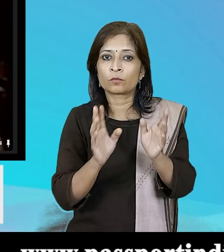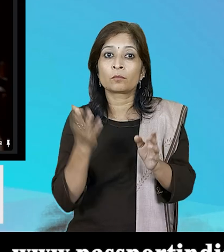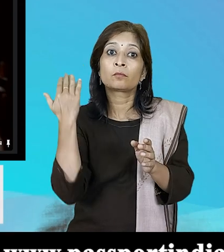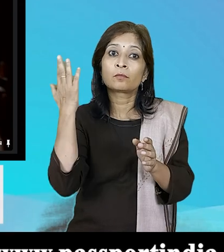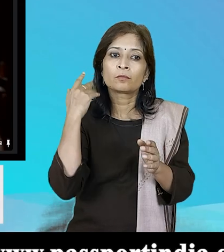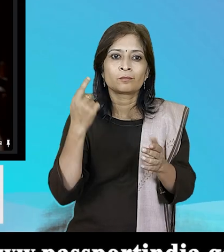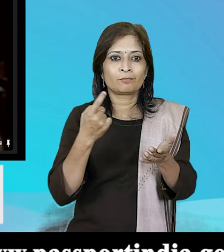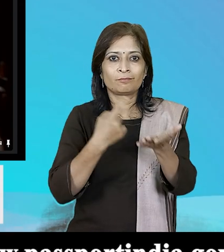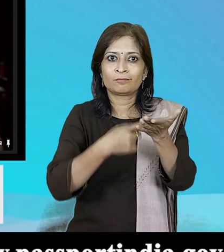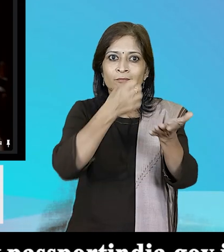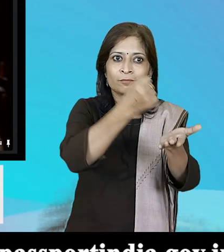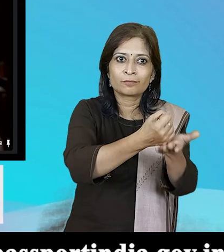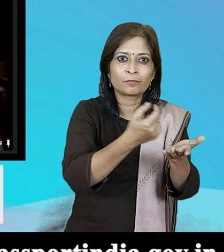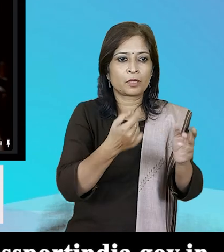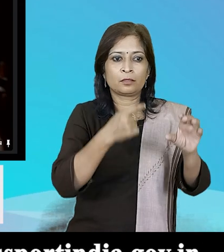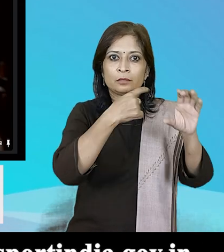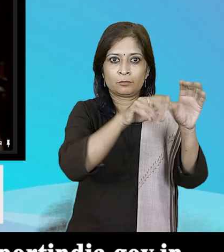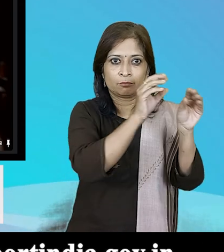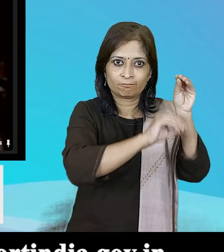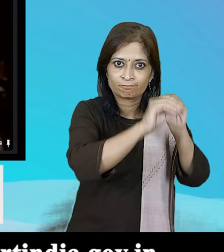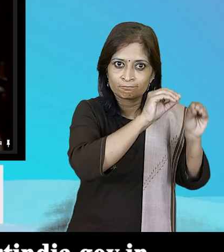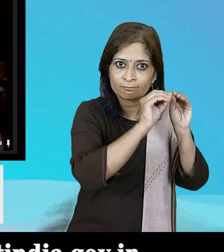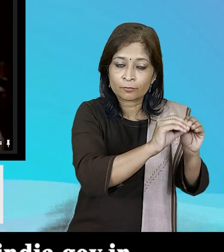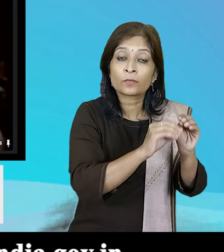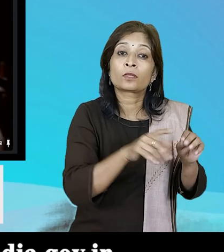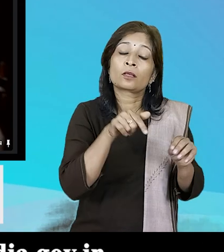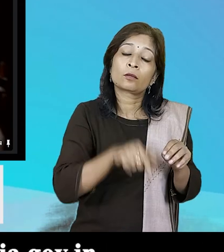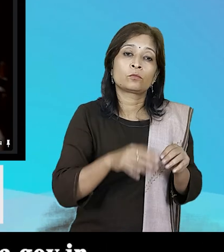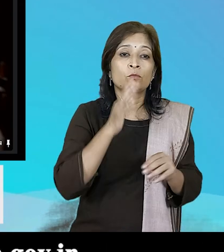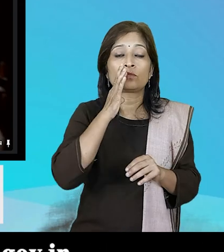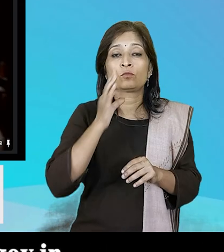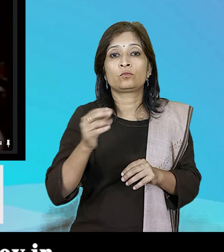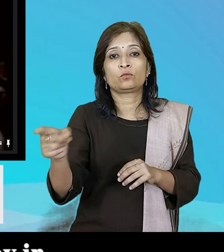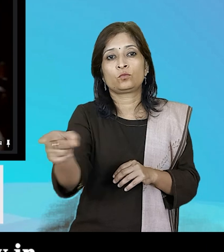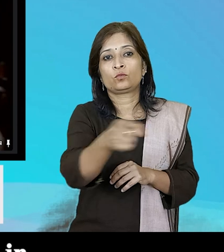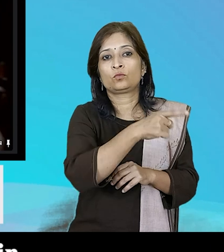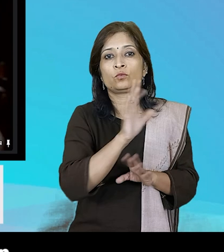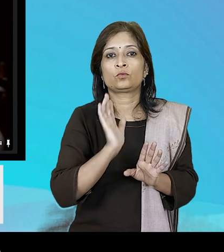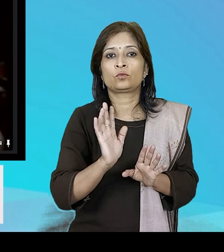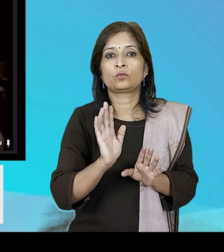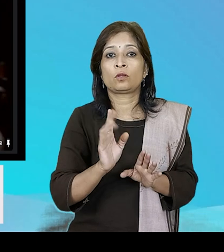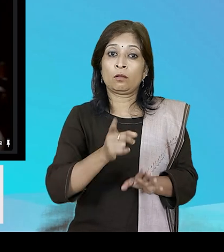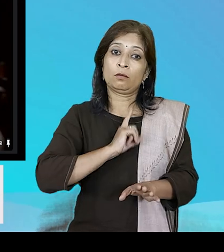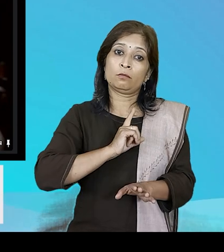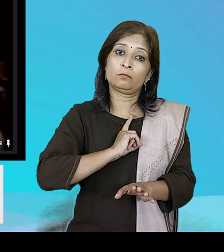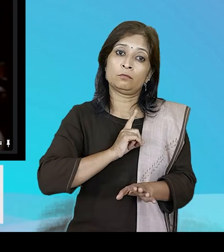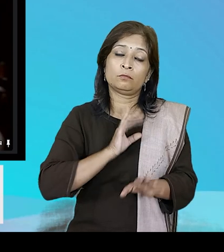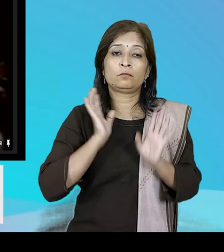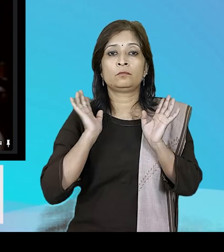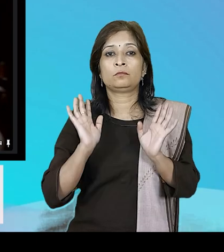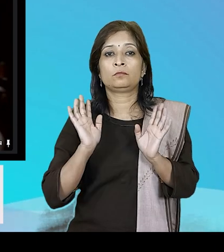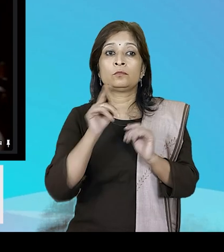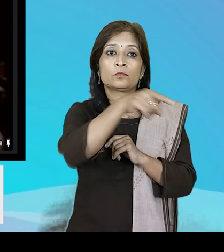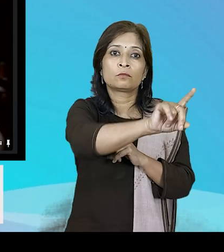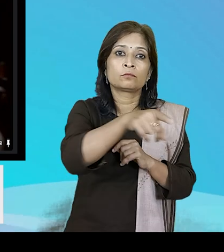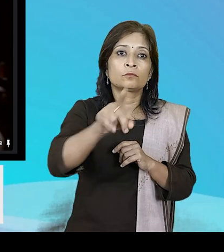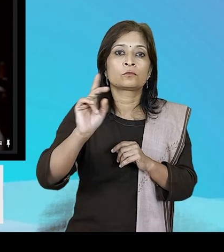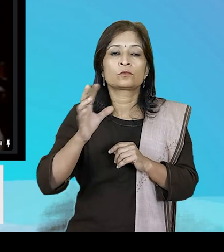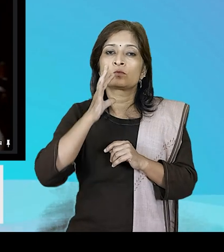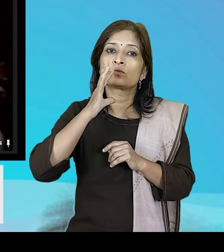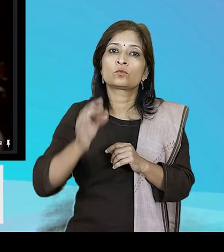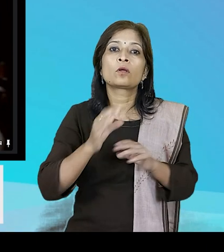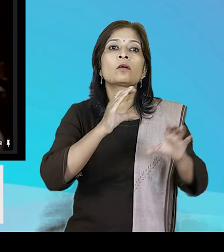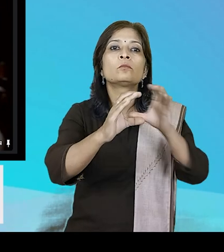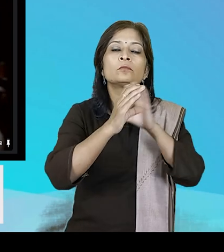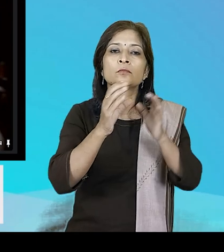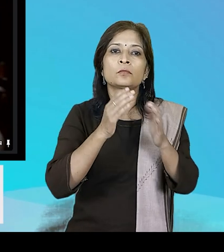the time when you're registering for the website. So please make sure that it is yours, it is a personal email ID, so that